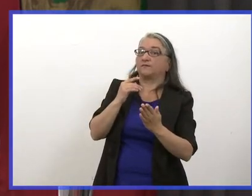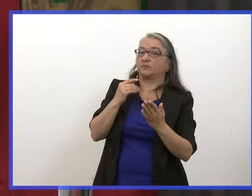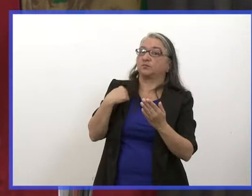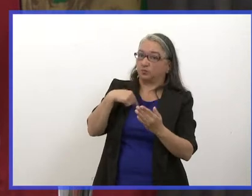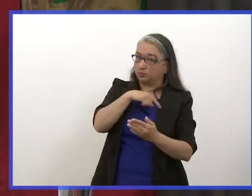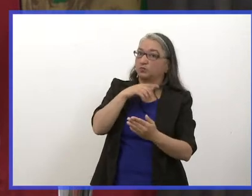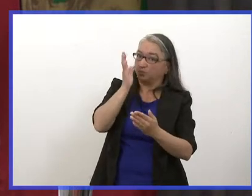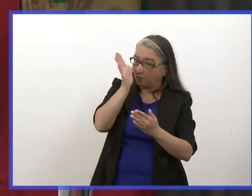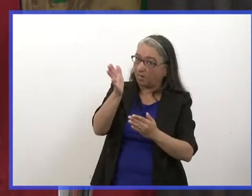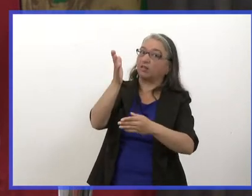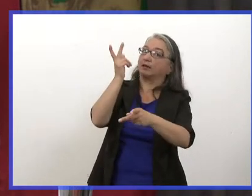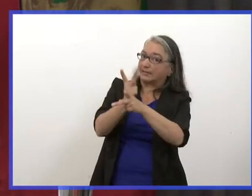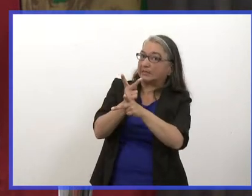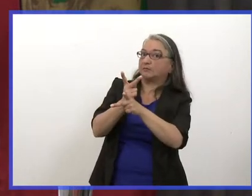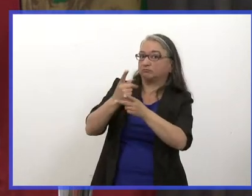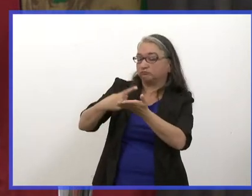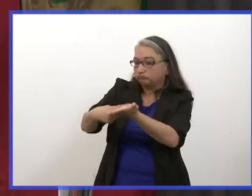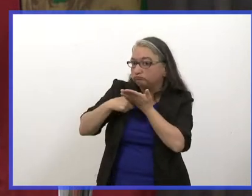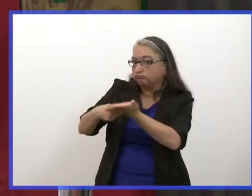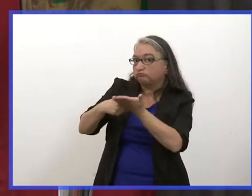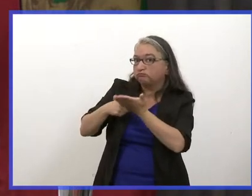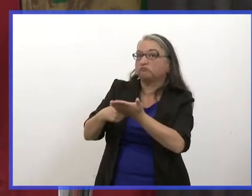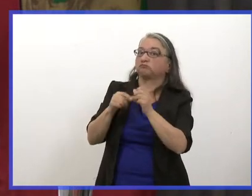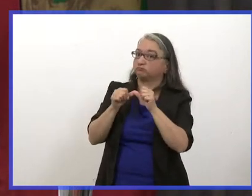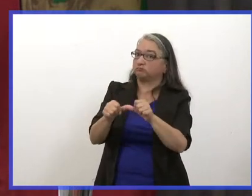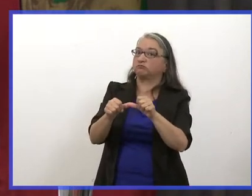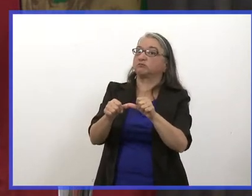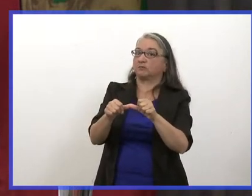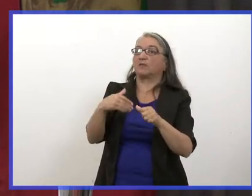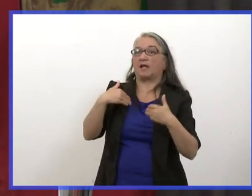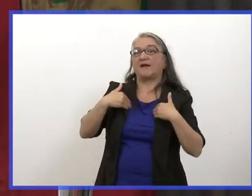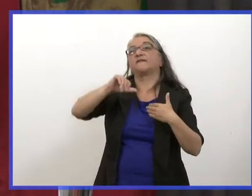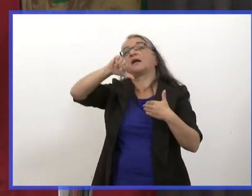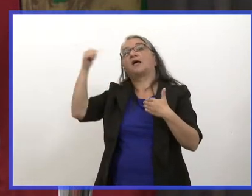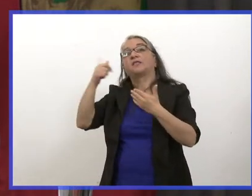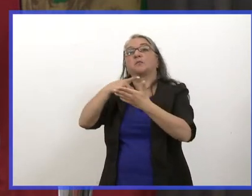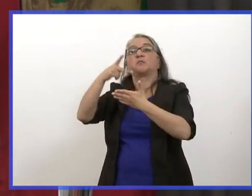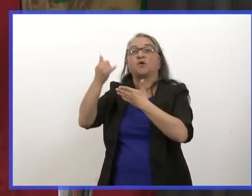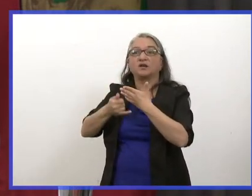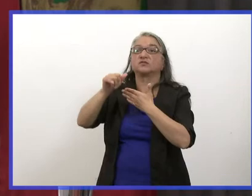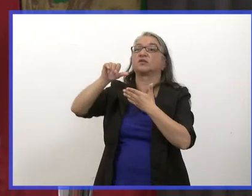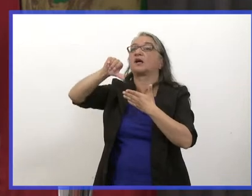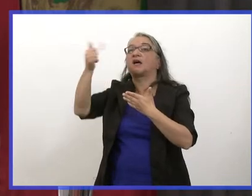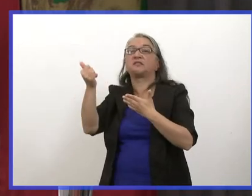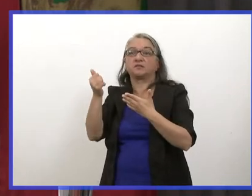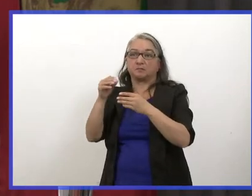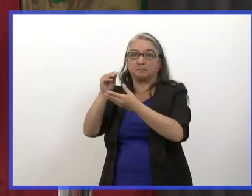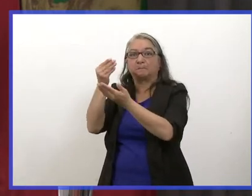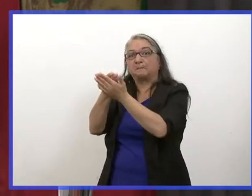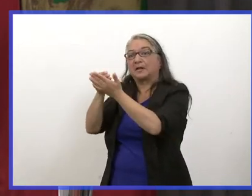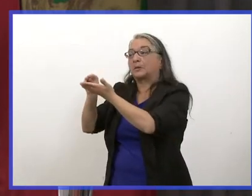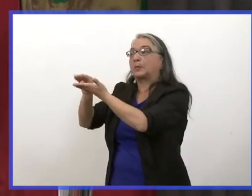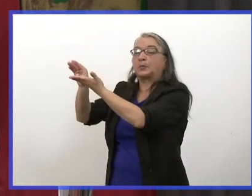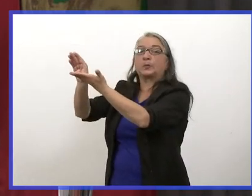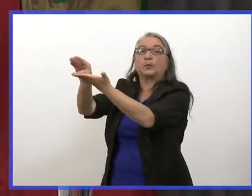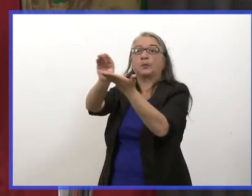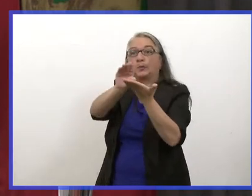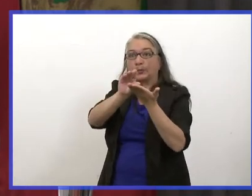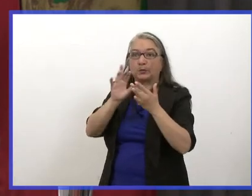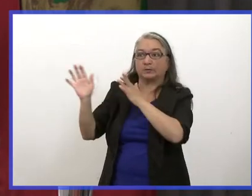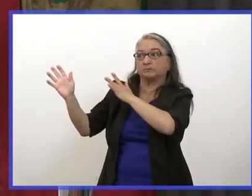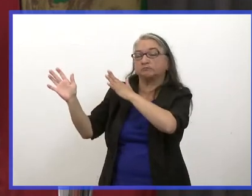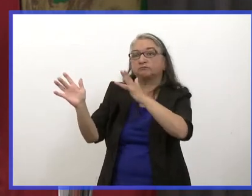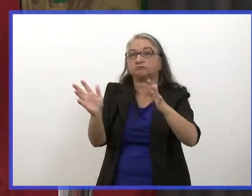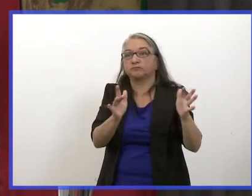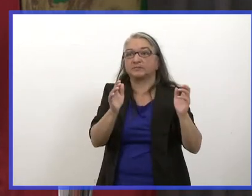We have other endeavors planned already in the planning stage to offer even additional incentives and